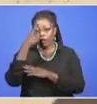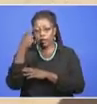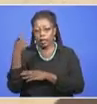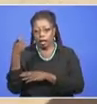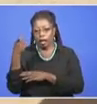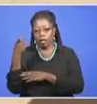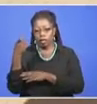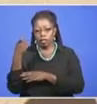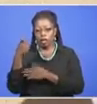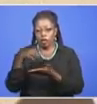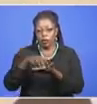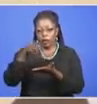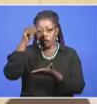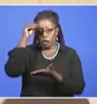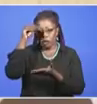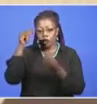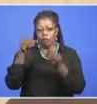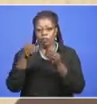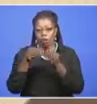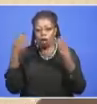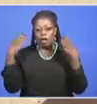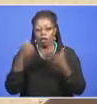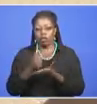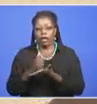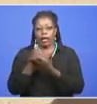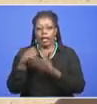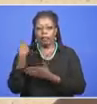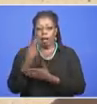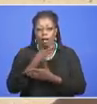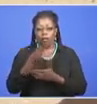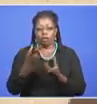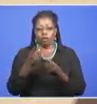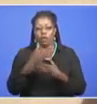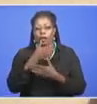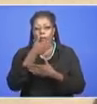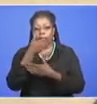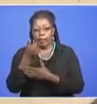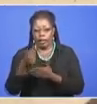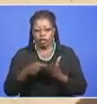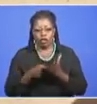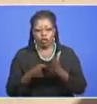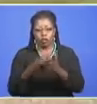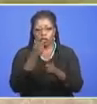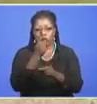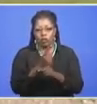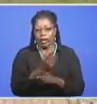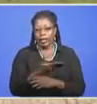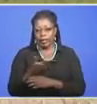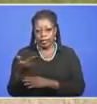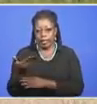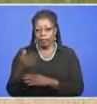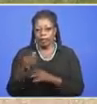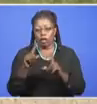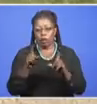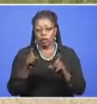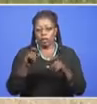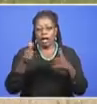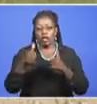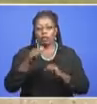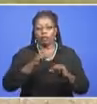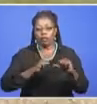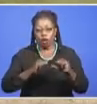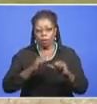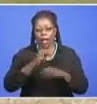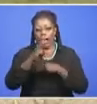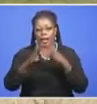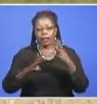we get to learn more and our coach helps us perform better and he shows us the right things. How do you hope to perform when you reach to the World